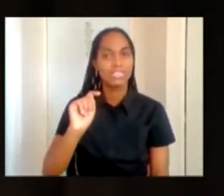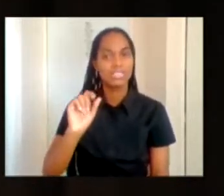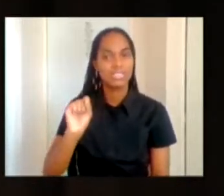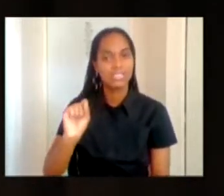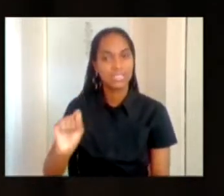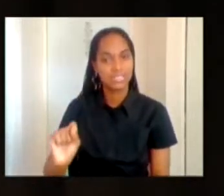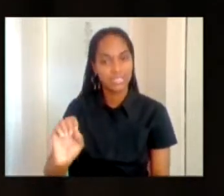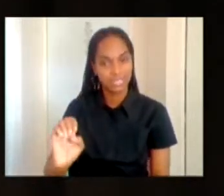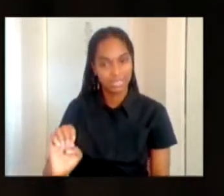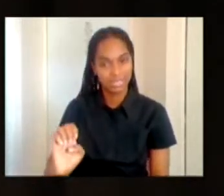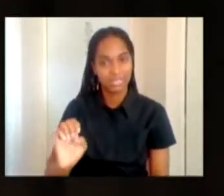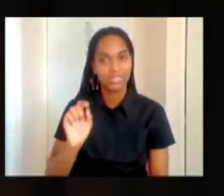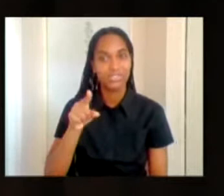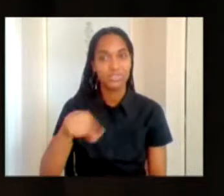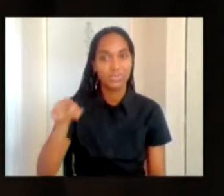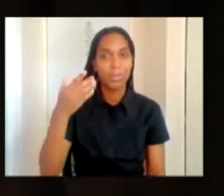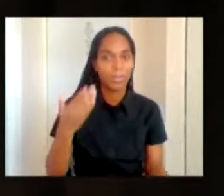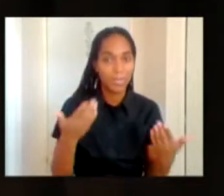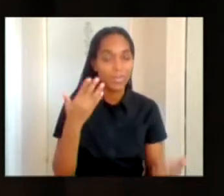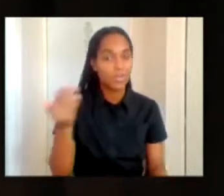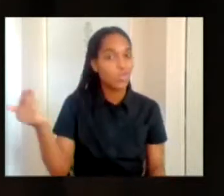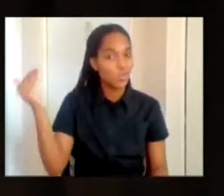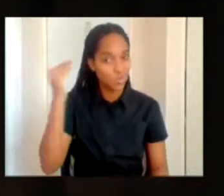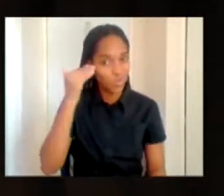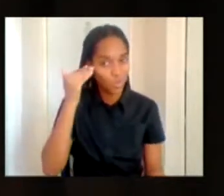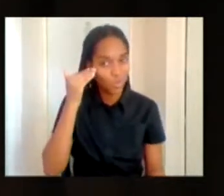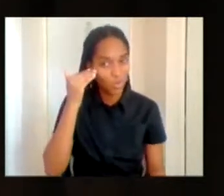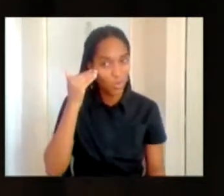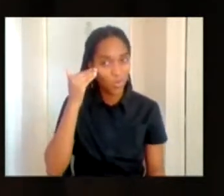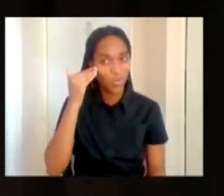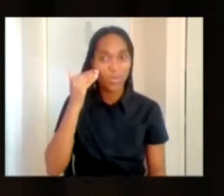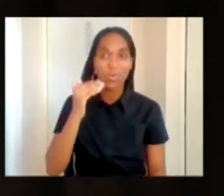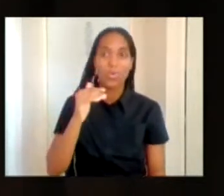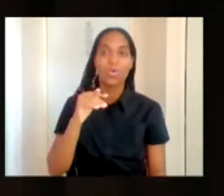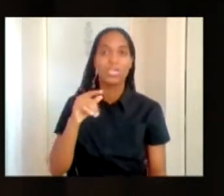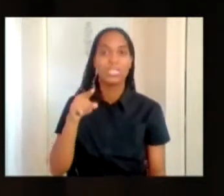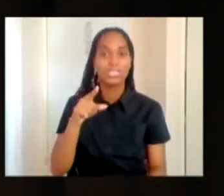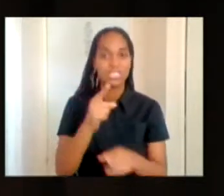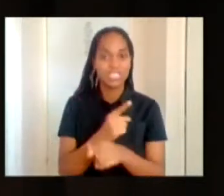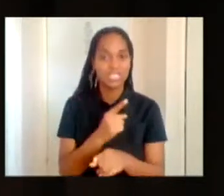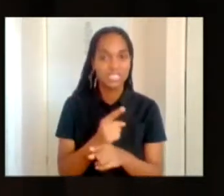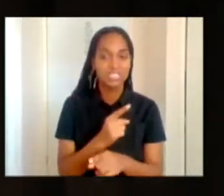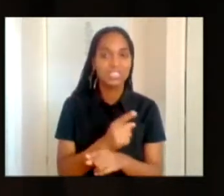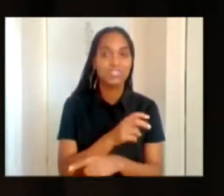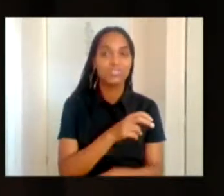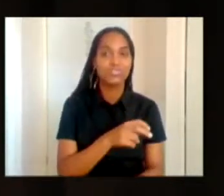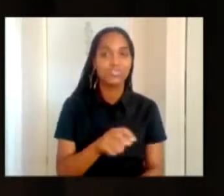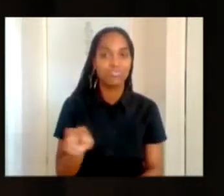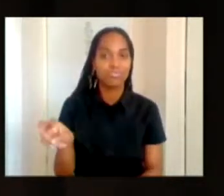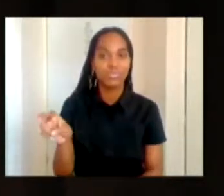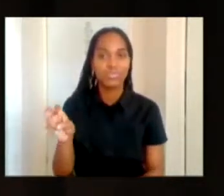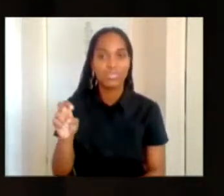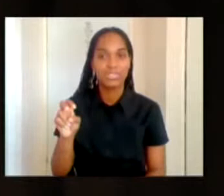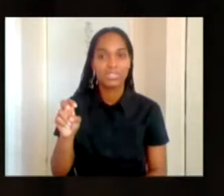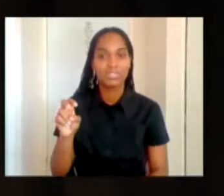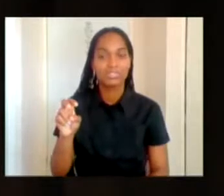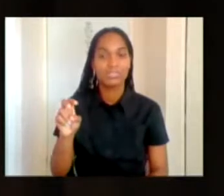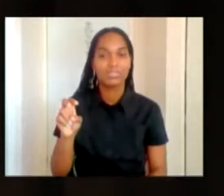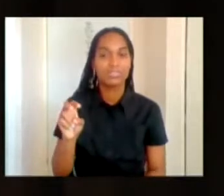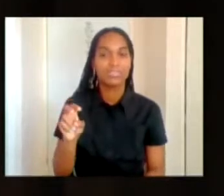So you might know that Atsc 1.0 standard transport layer. Is based